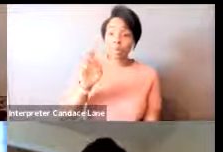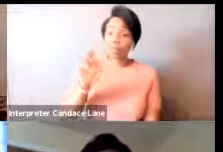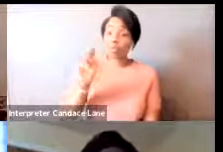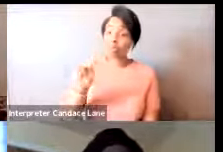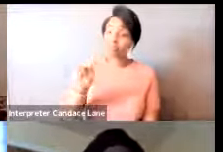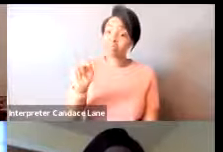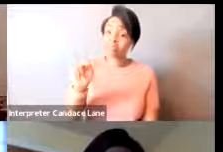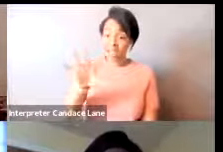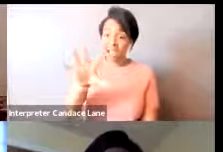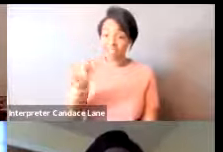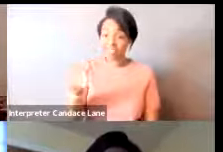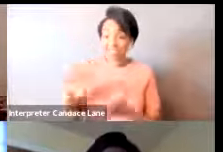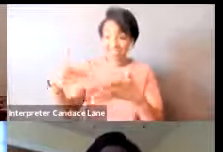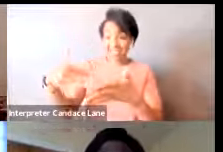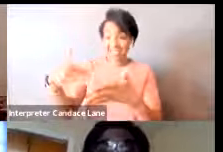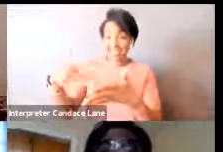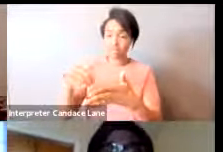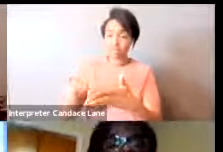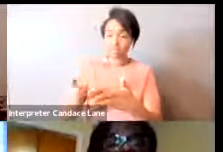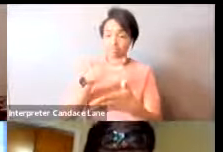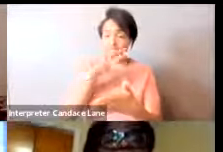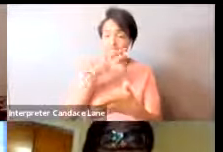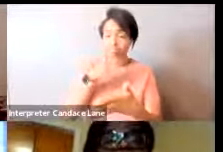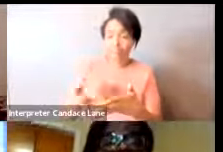Studies, who will give